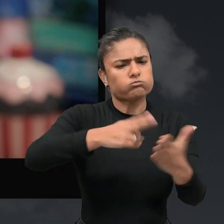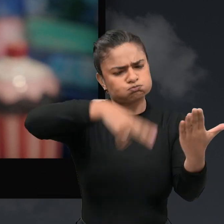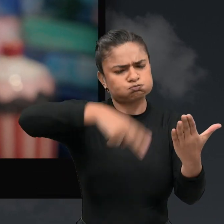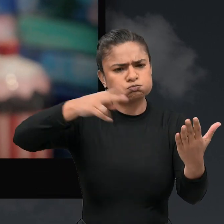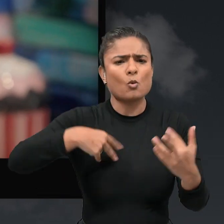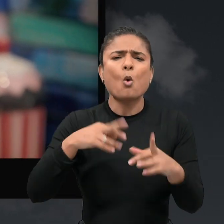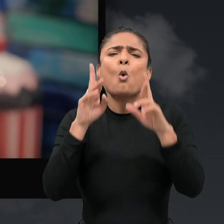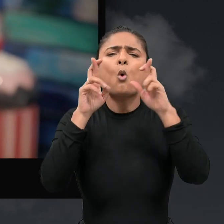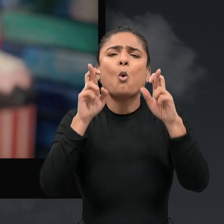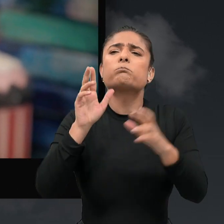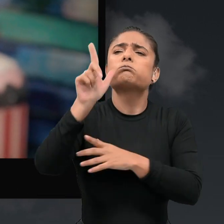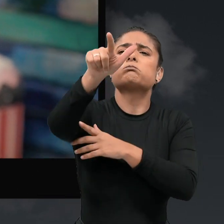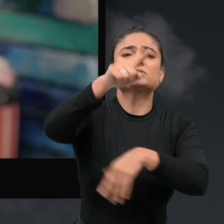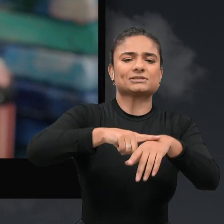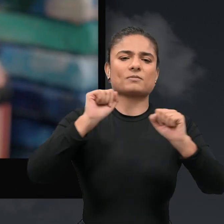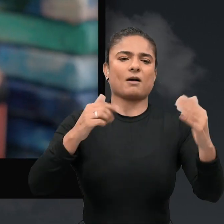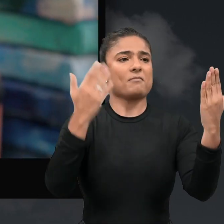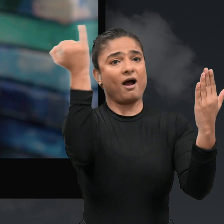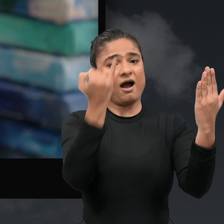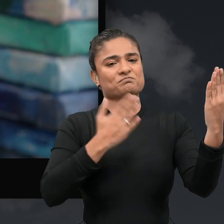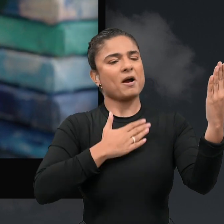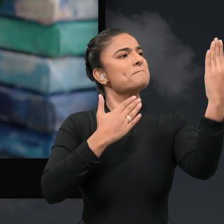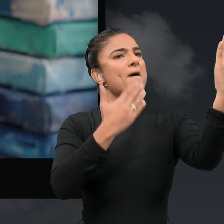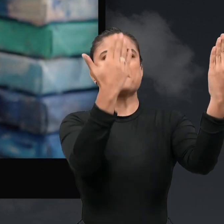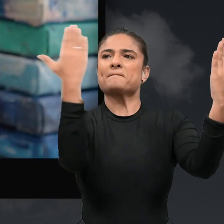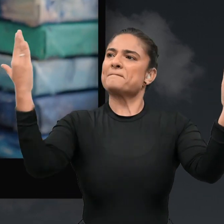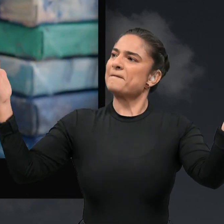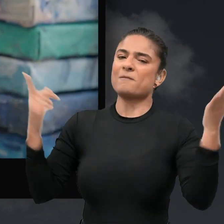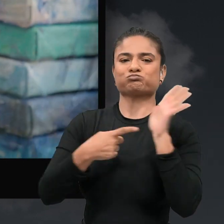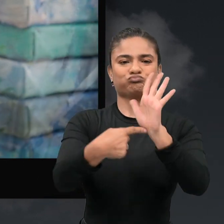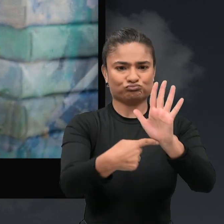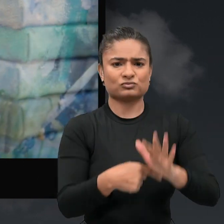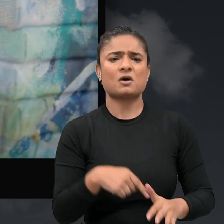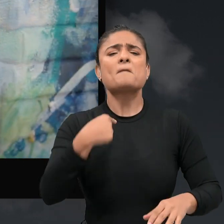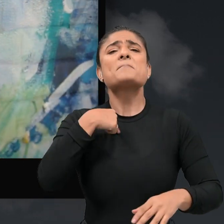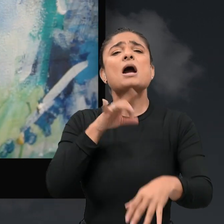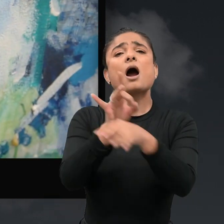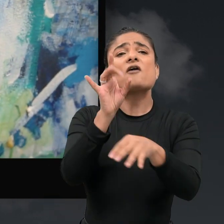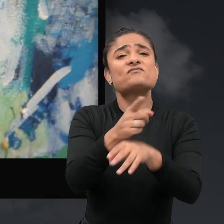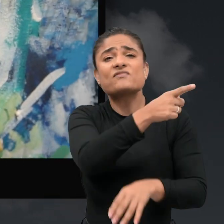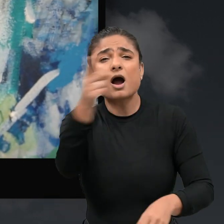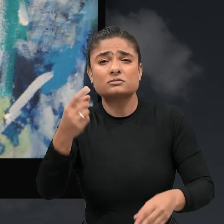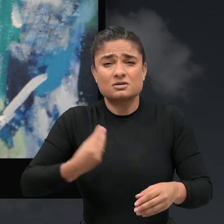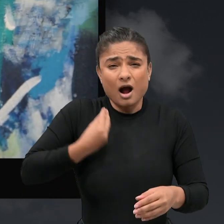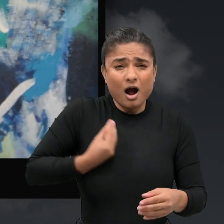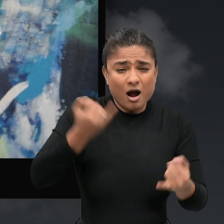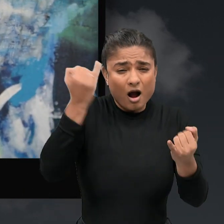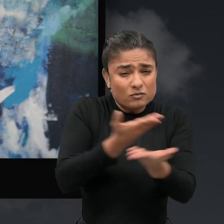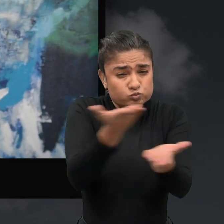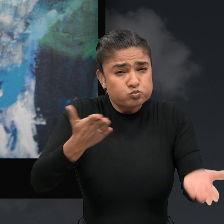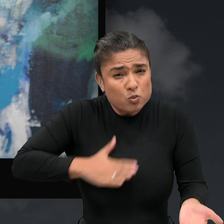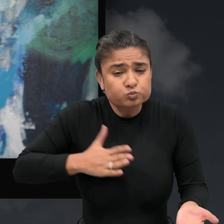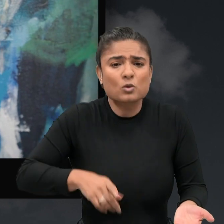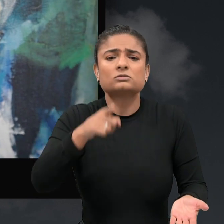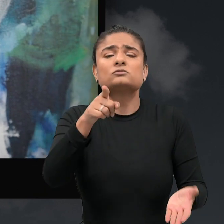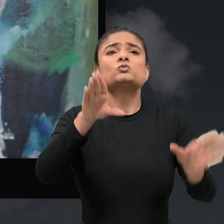and I hope to have an exhibition at some point. If I had any advice to give young artists with